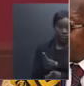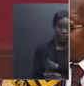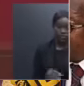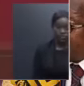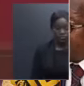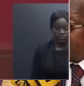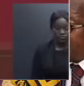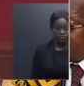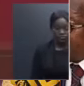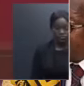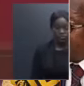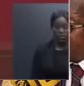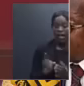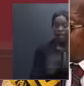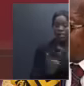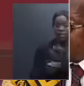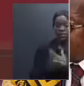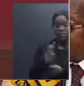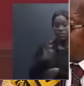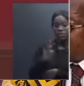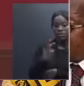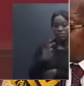It's dated 16 July